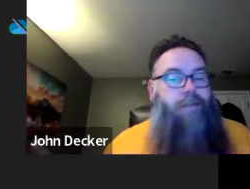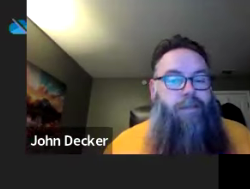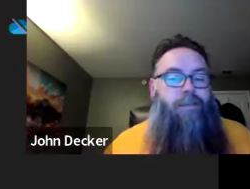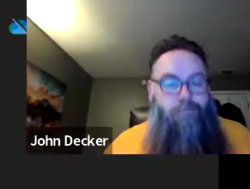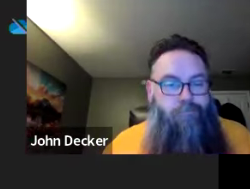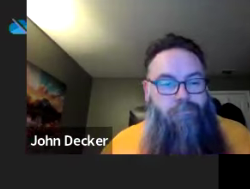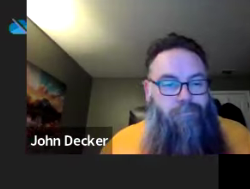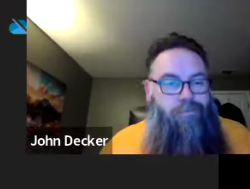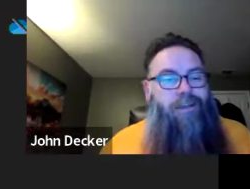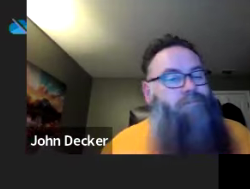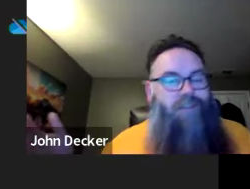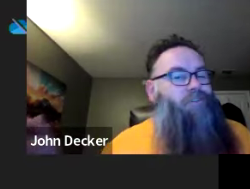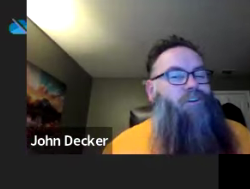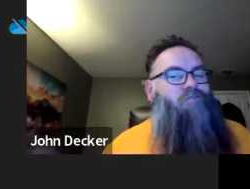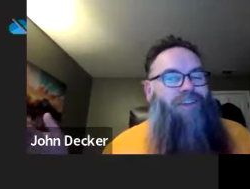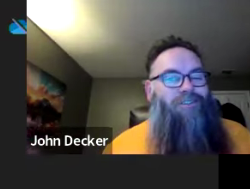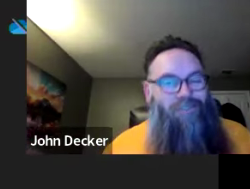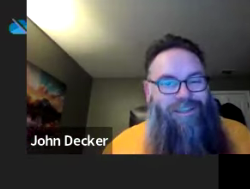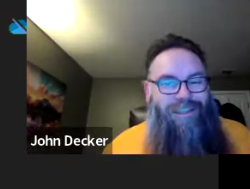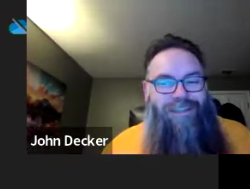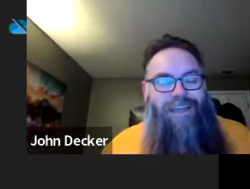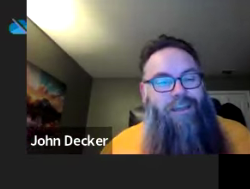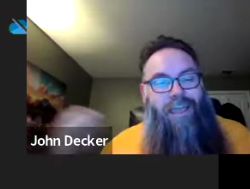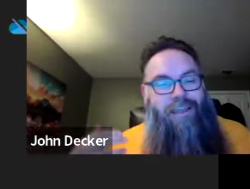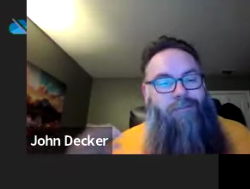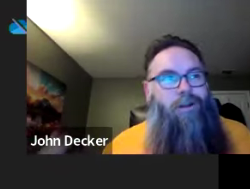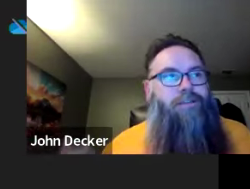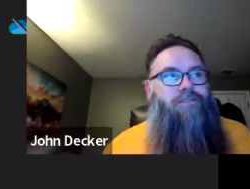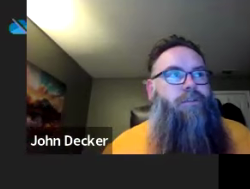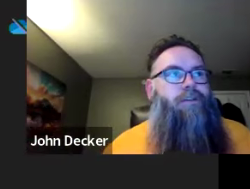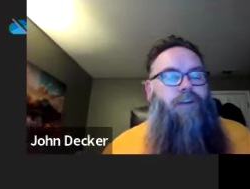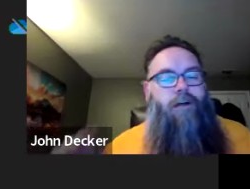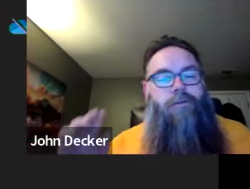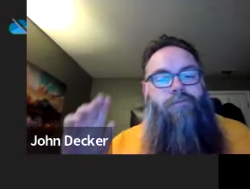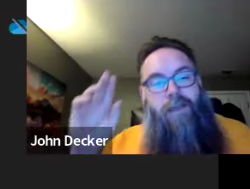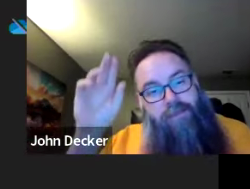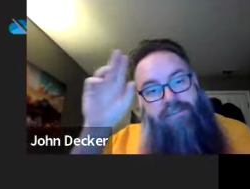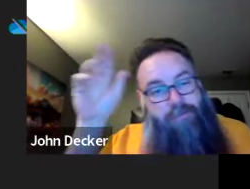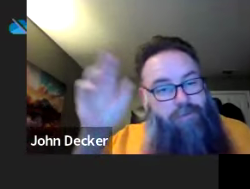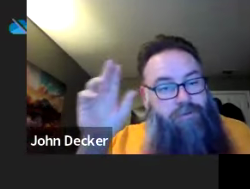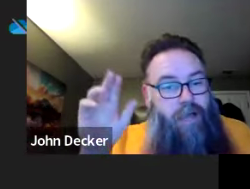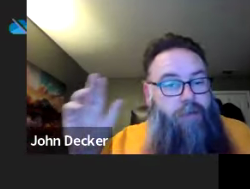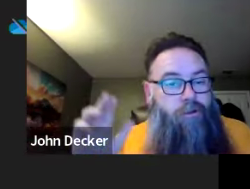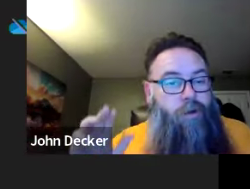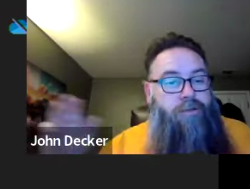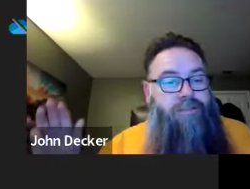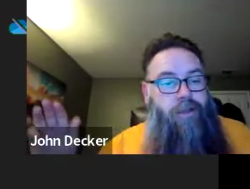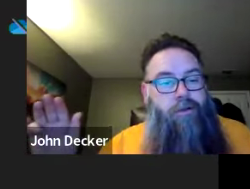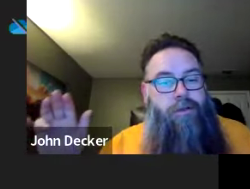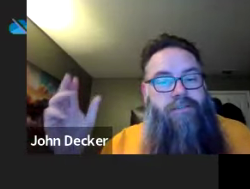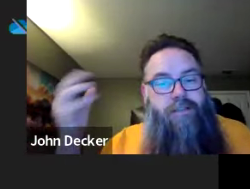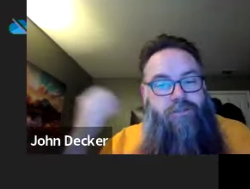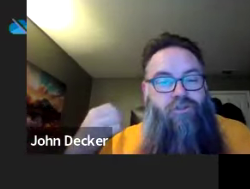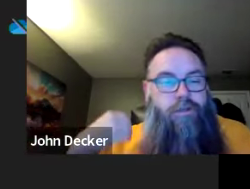is lengthy, but it comes out very regularly. And in it, Marty does a really good job of finding some of those other